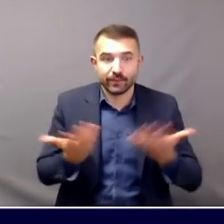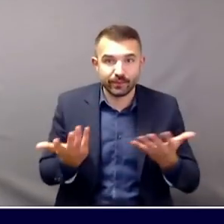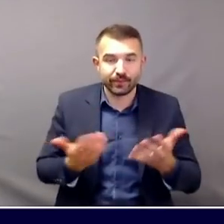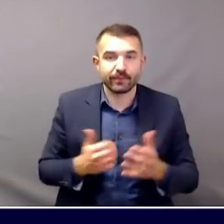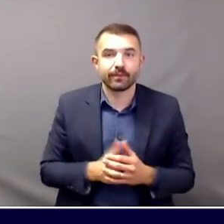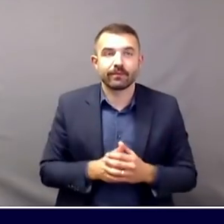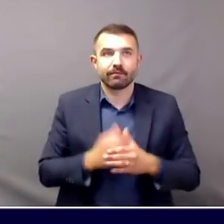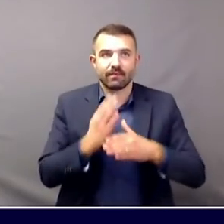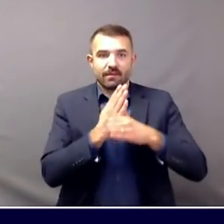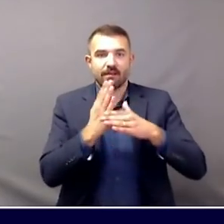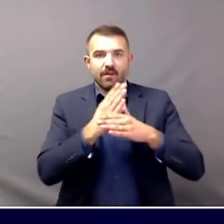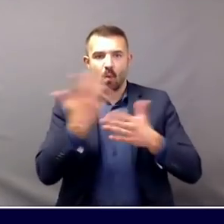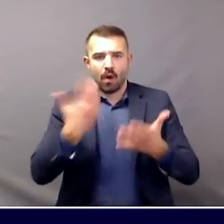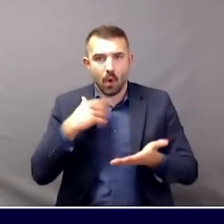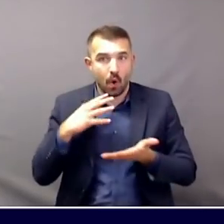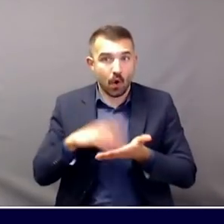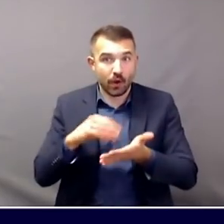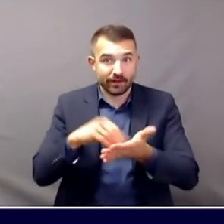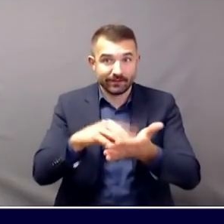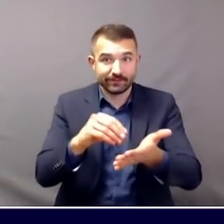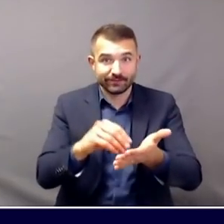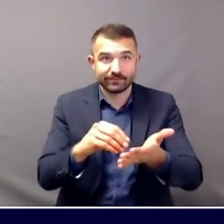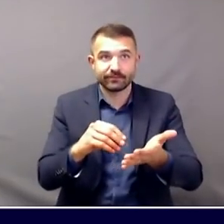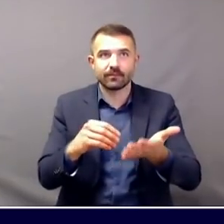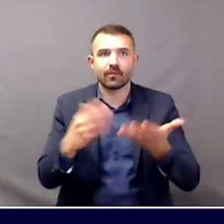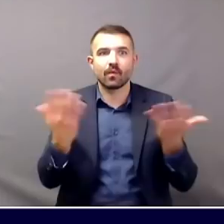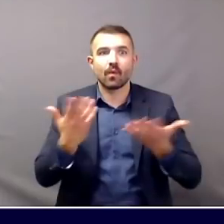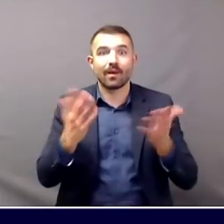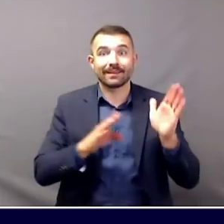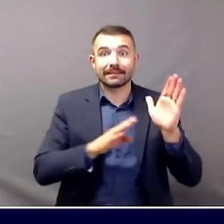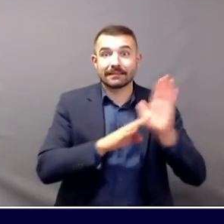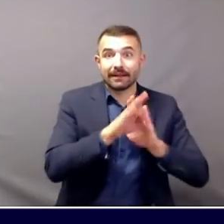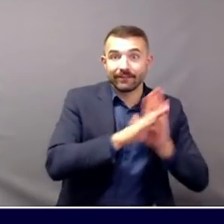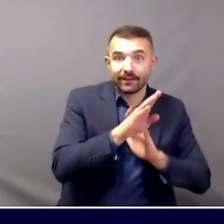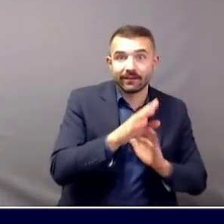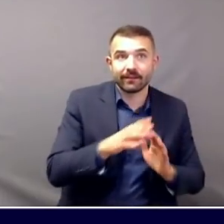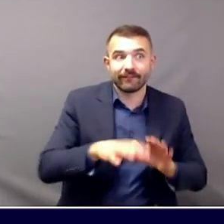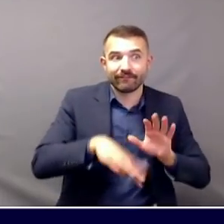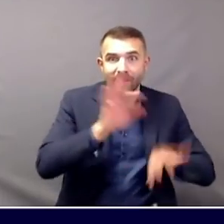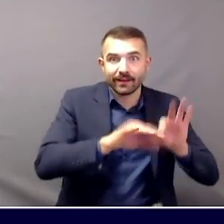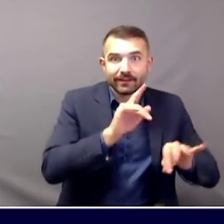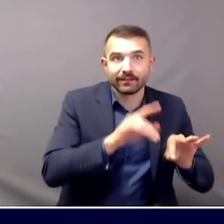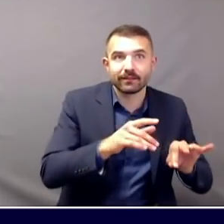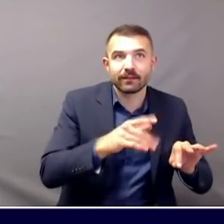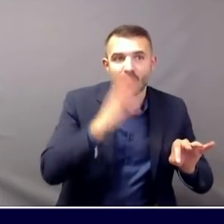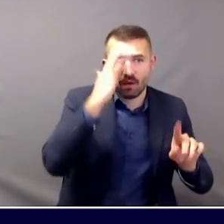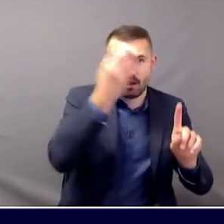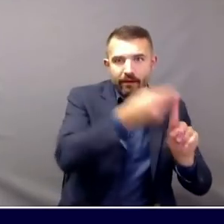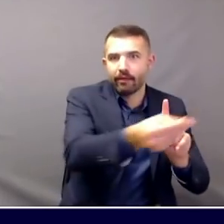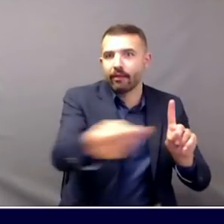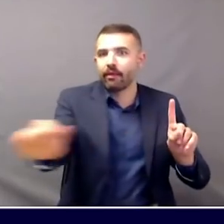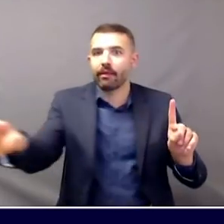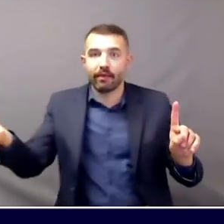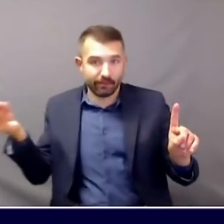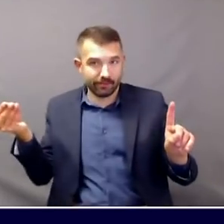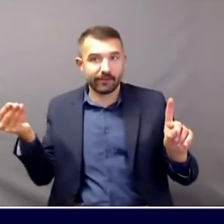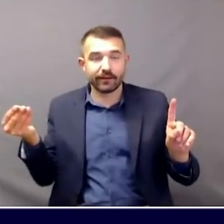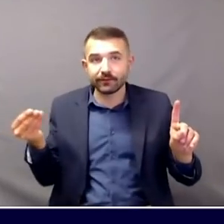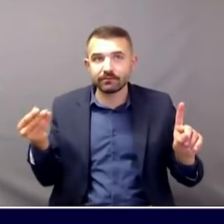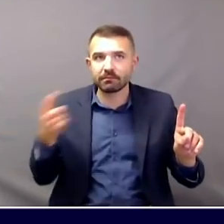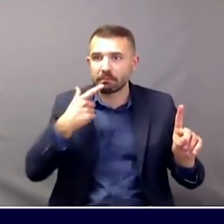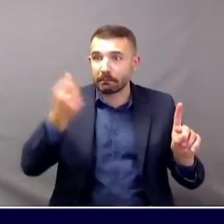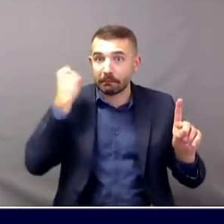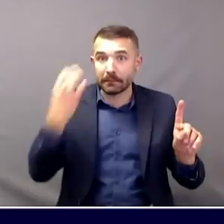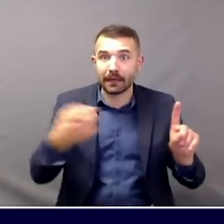learnings that we have developed in outbreaks that we've investigated. Given the large number of people affected in